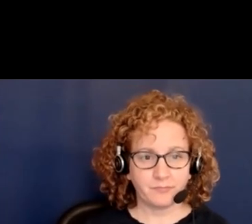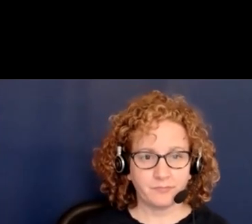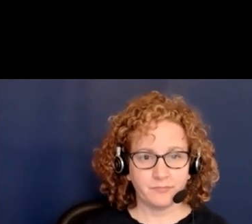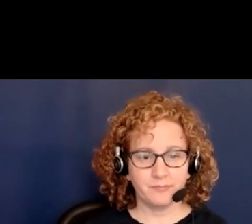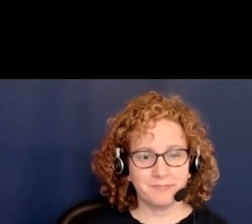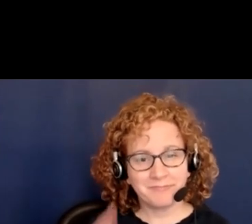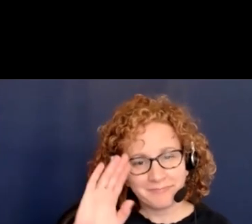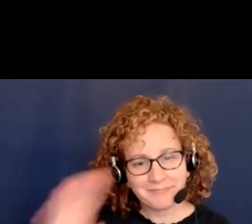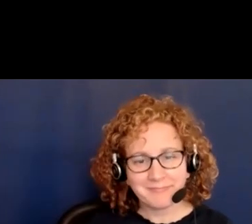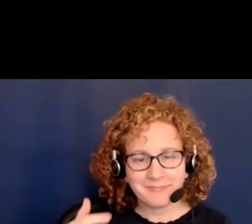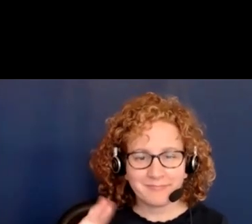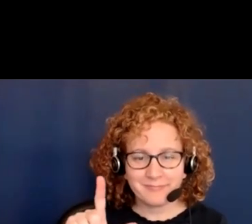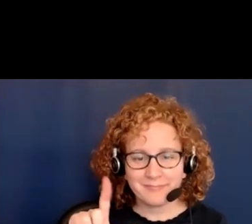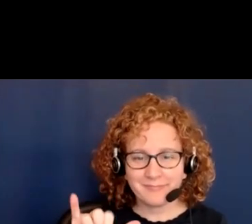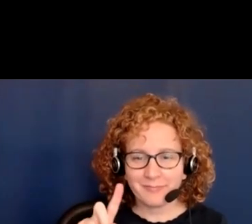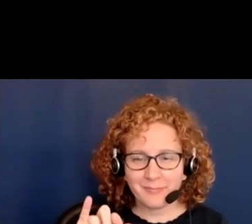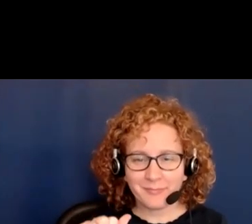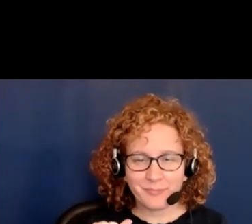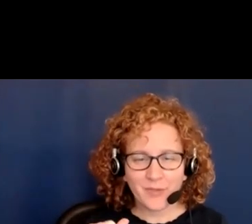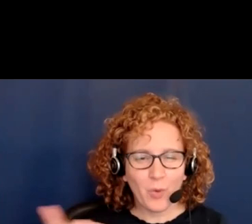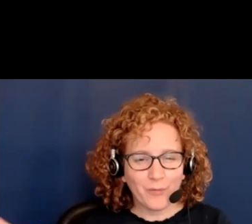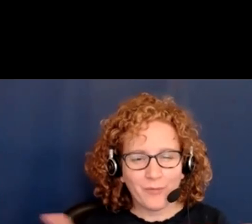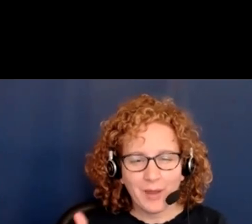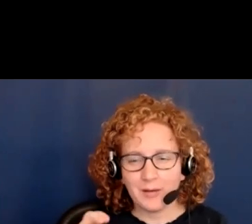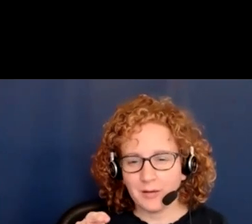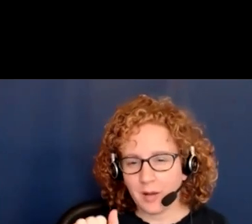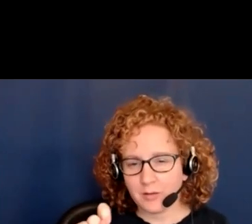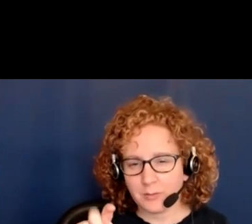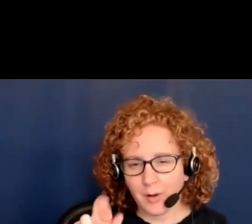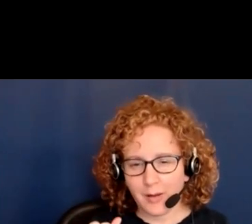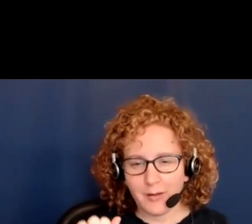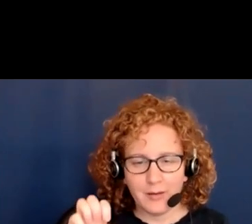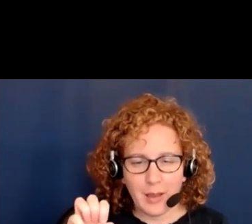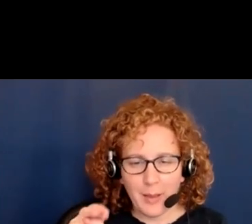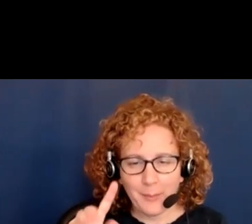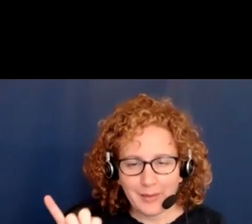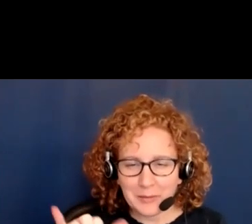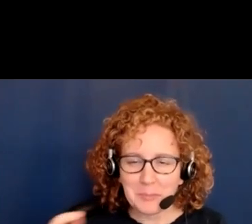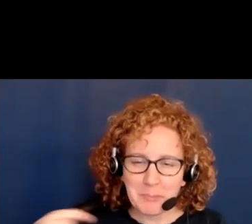This is Lydia. I'd like to invite Nassira and Emily back.